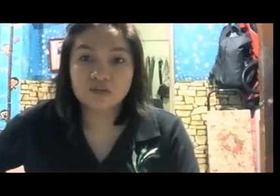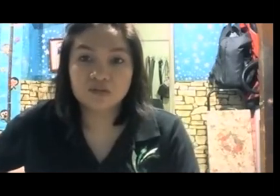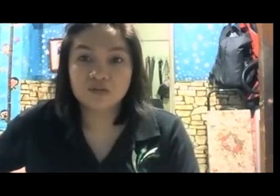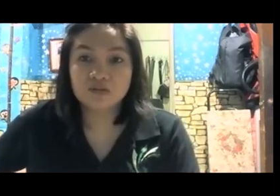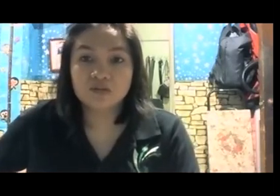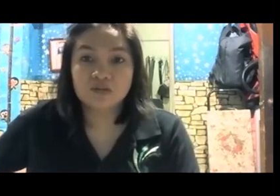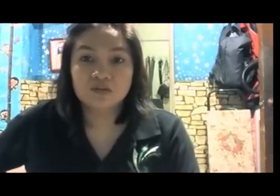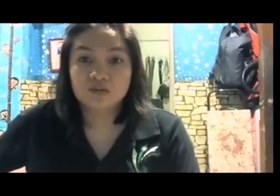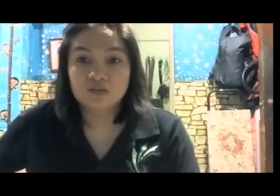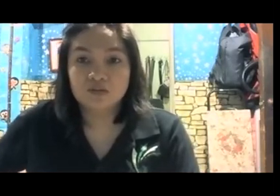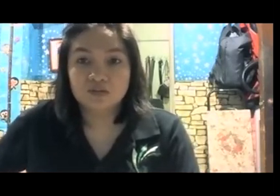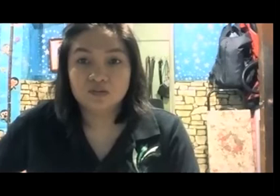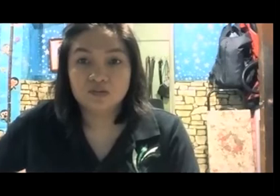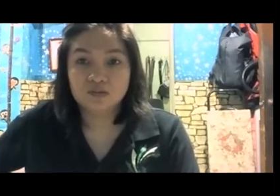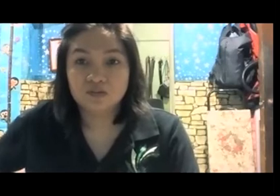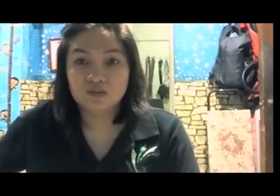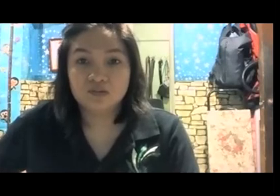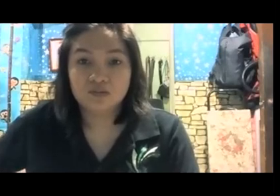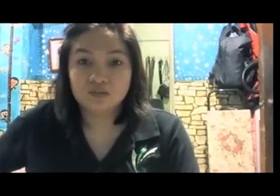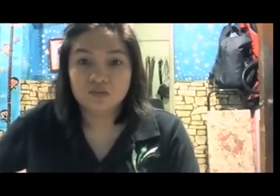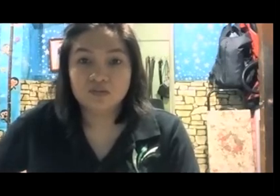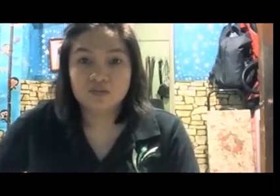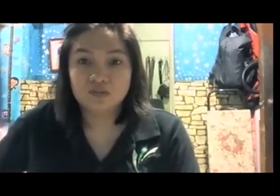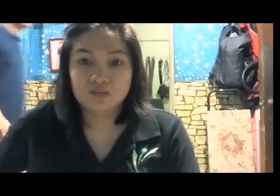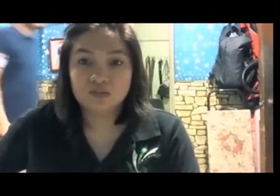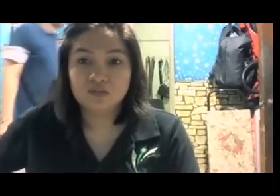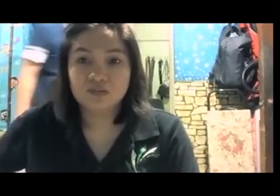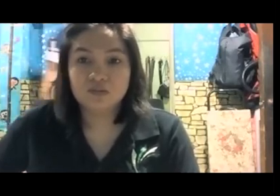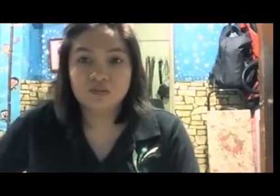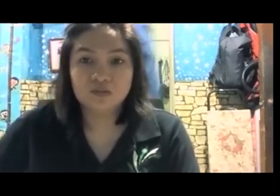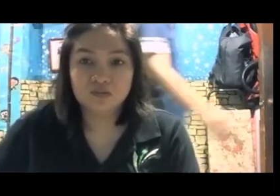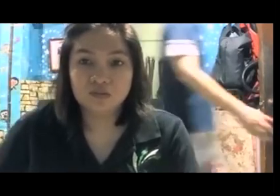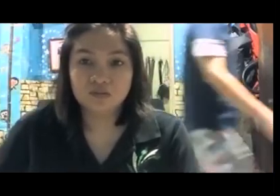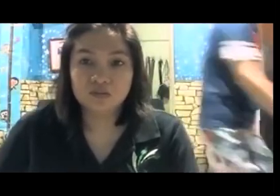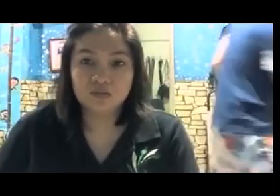No, In this Ray sentence, saying no. yeah, Ray's saying no.